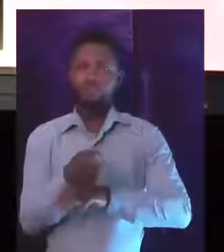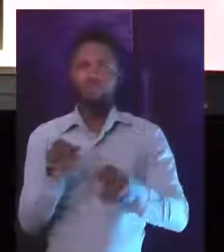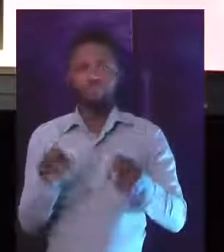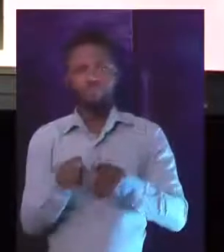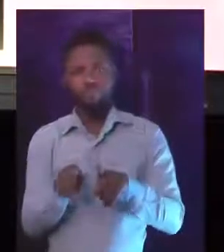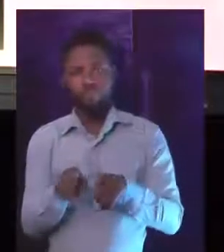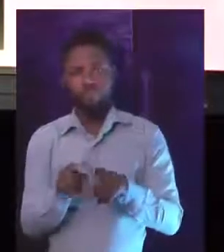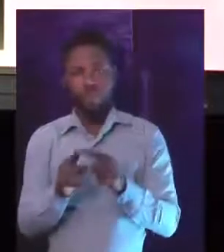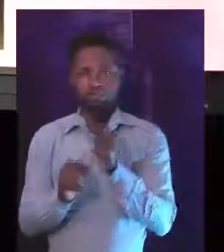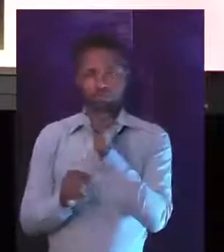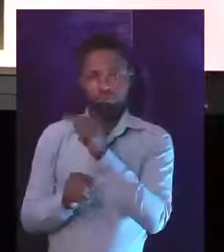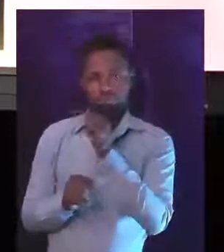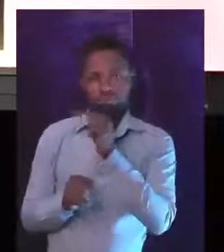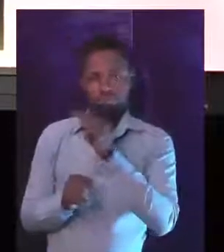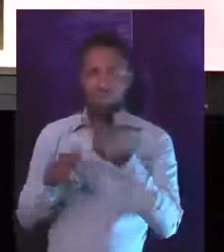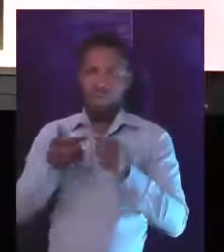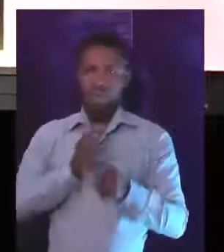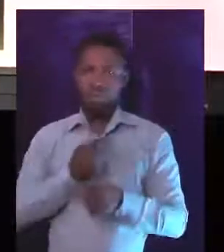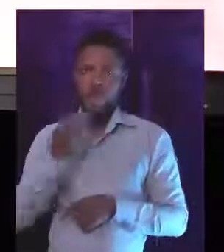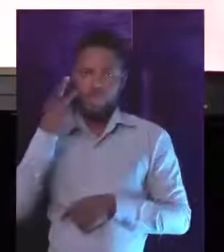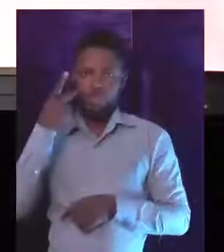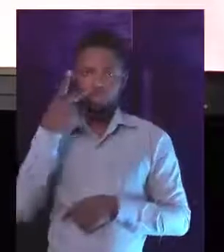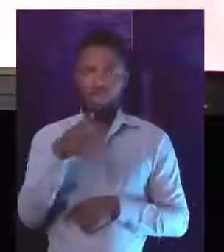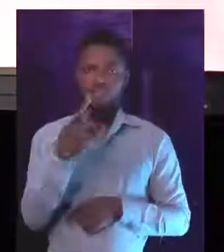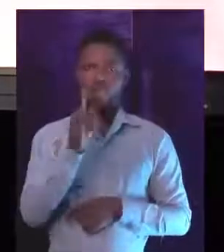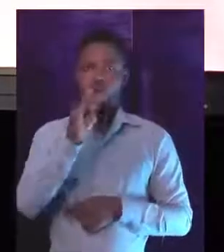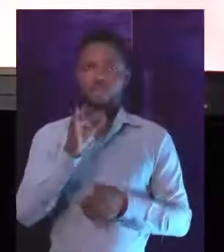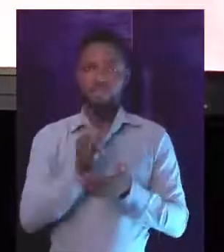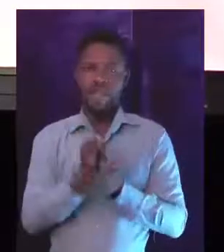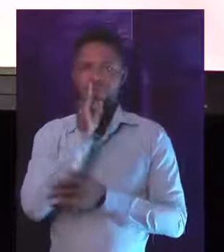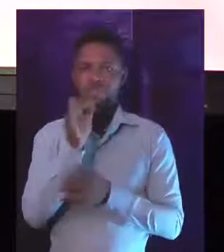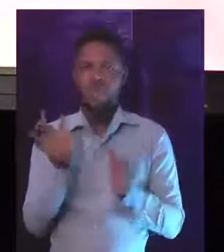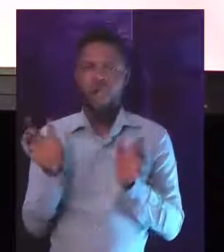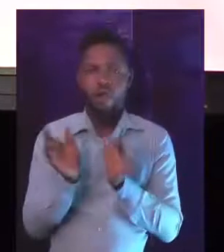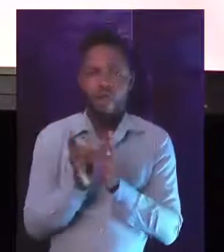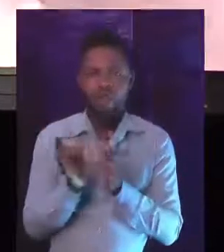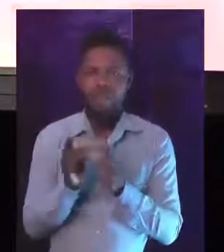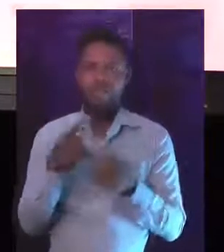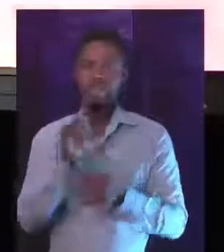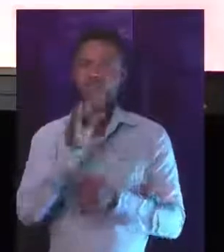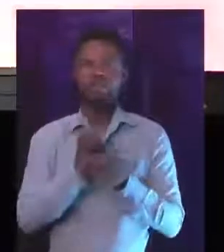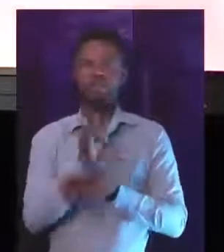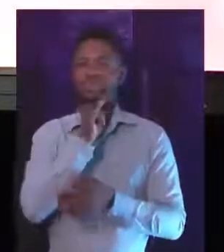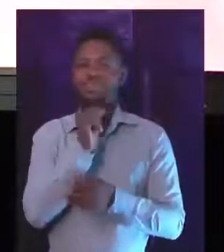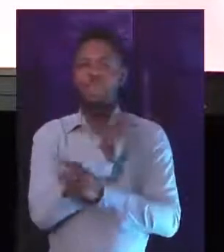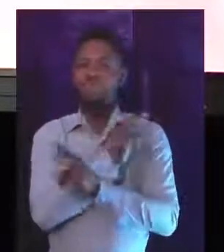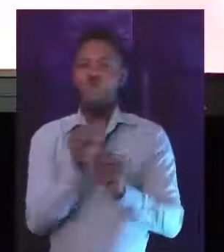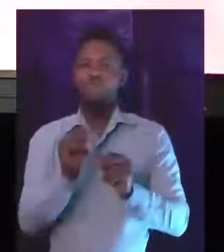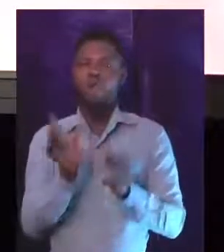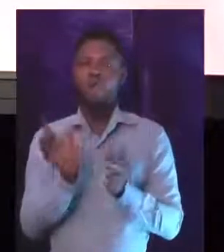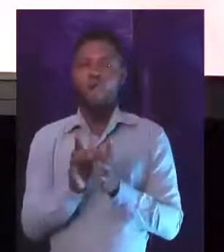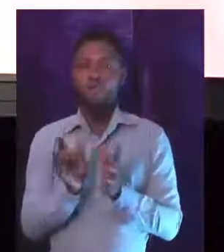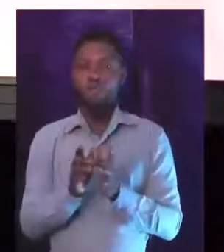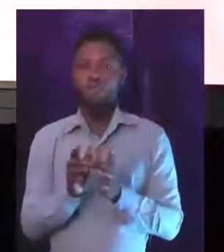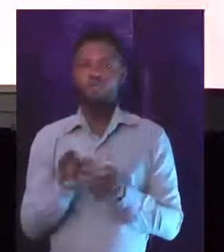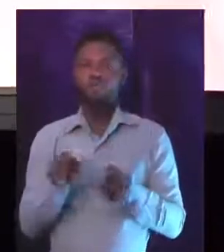non-contact force. Like, let's now pick it and see the one that is contact, the one that is